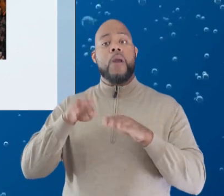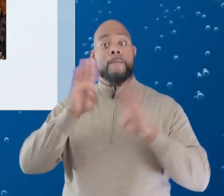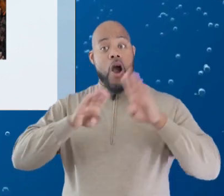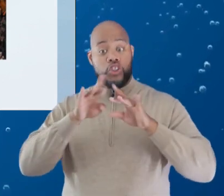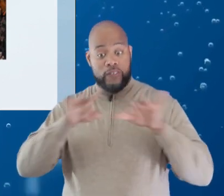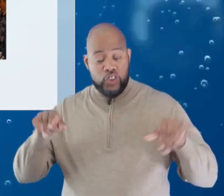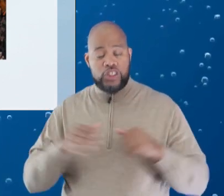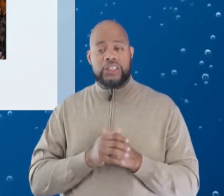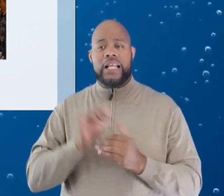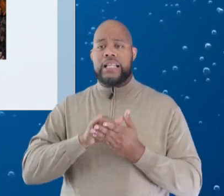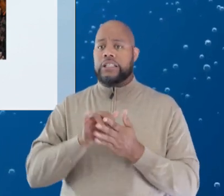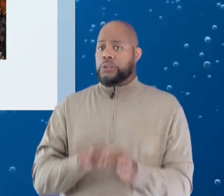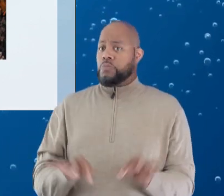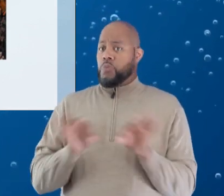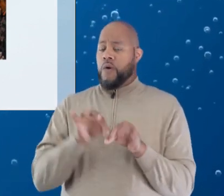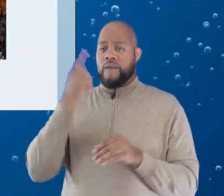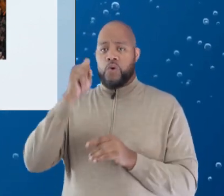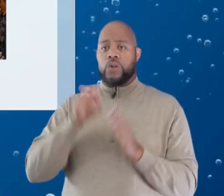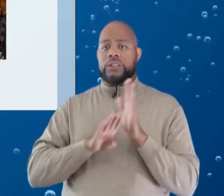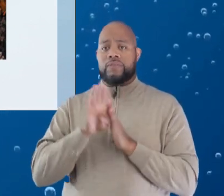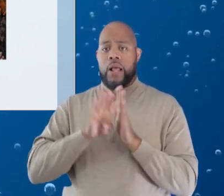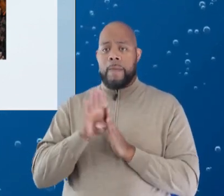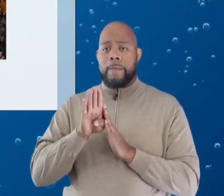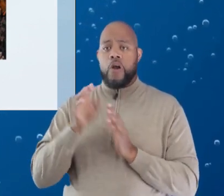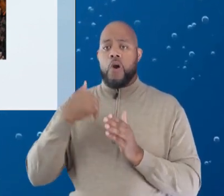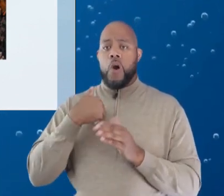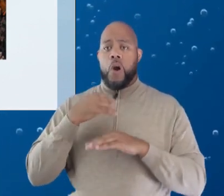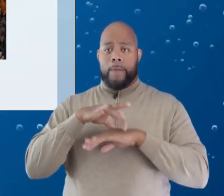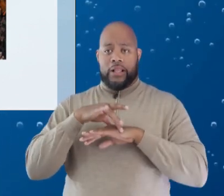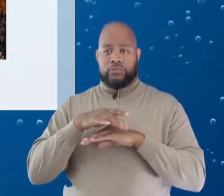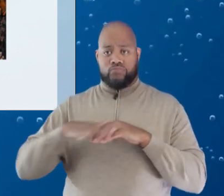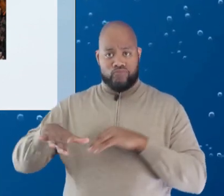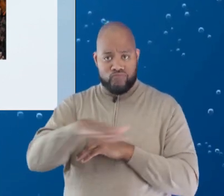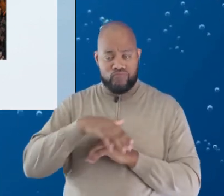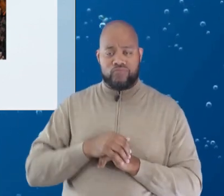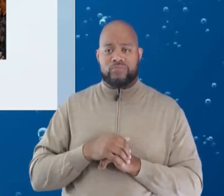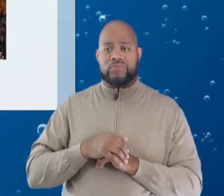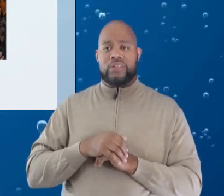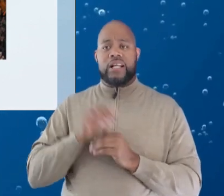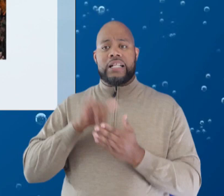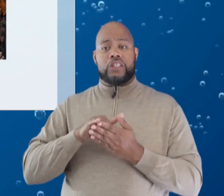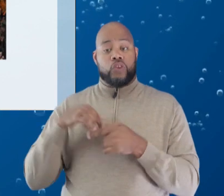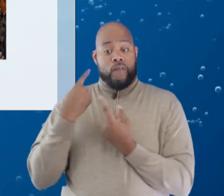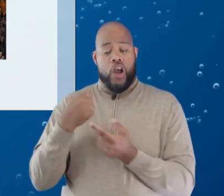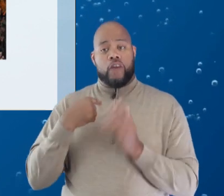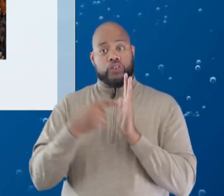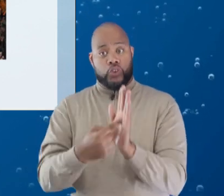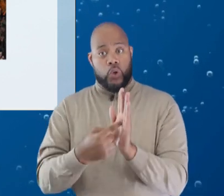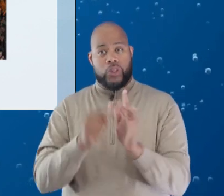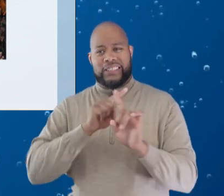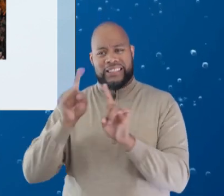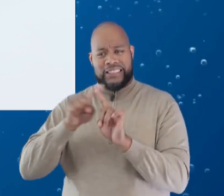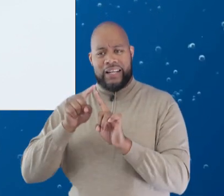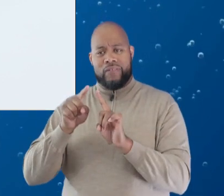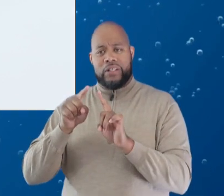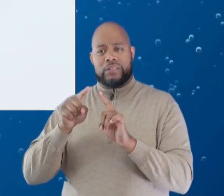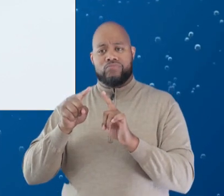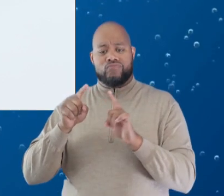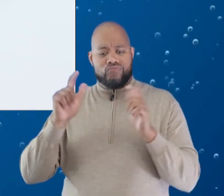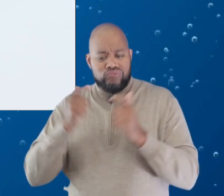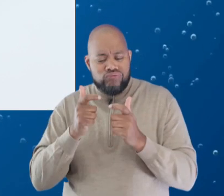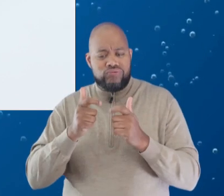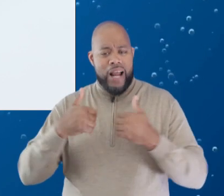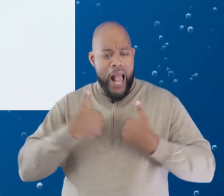marine biodiversity is essential for the well-being of our planet. In this presentation so far, I've showcased different endangered